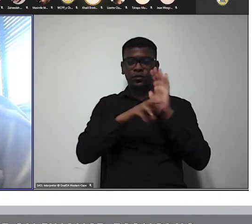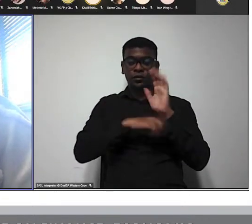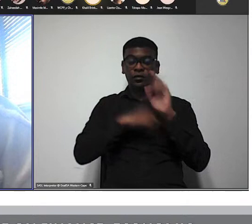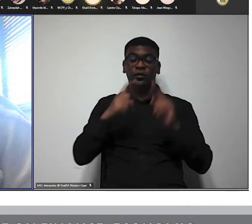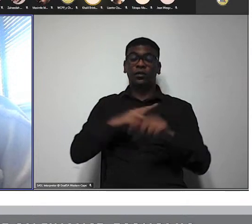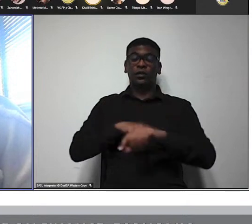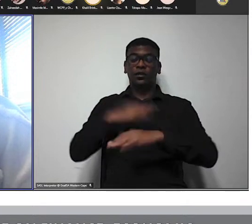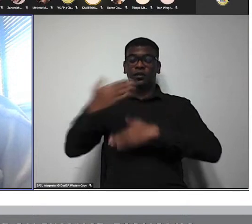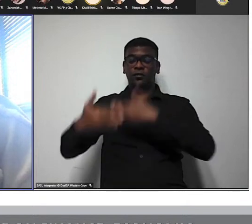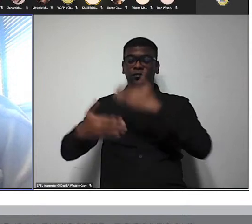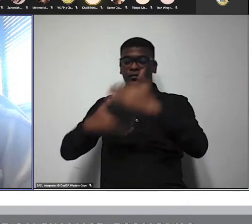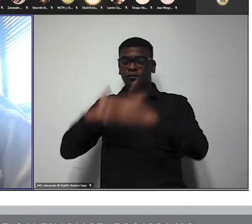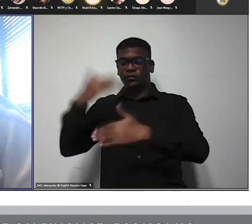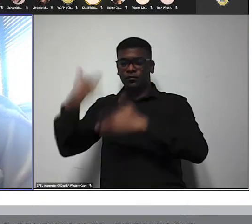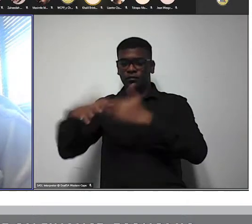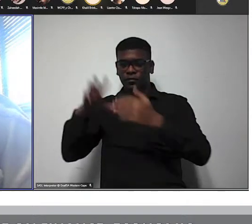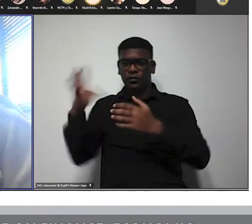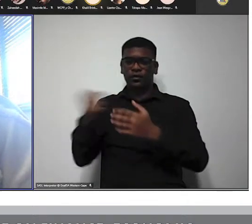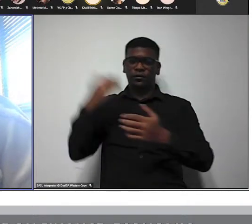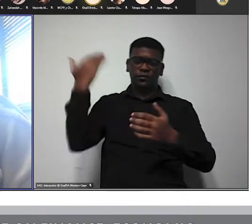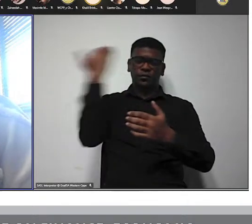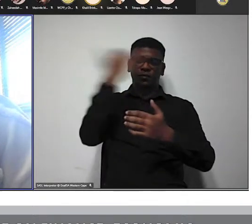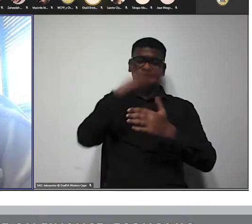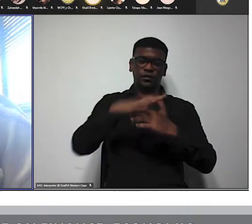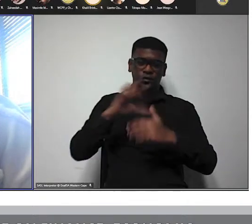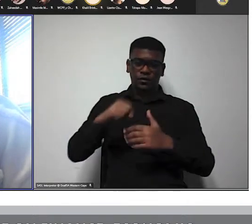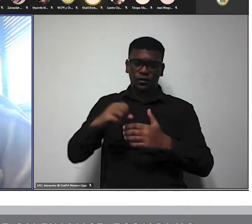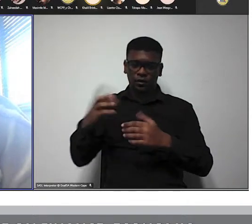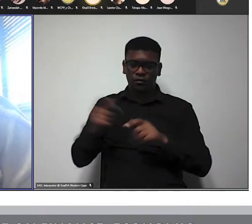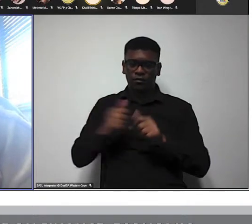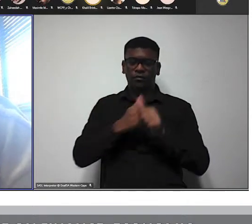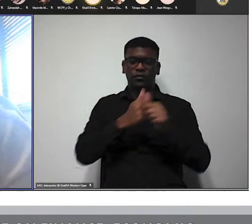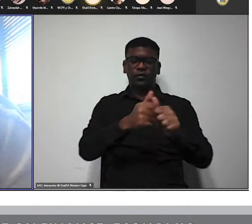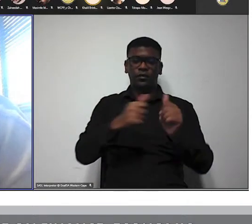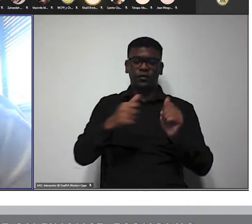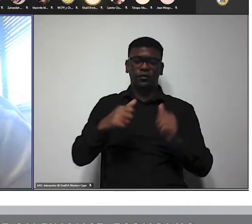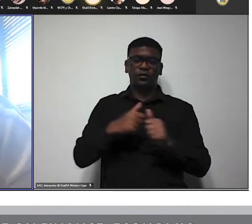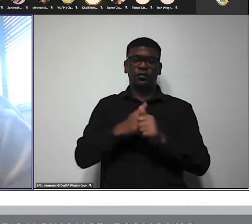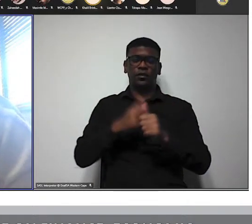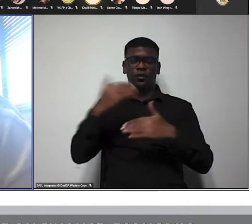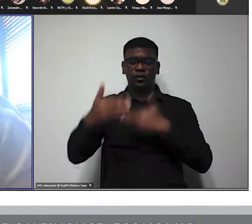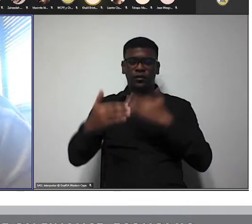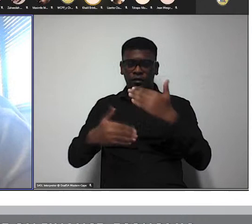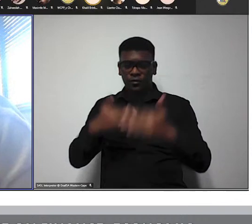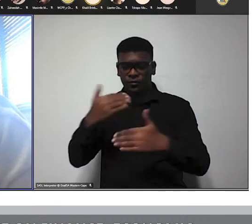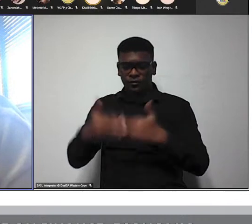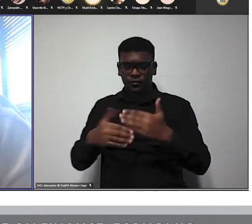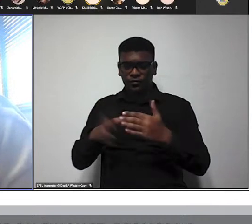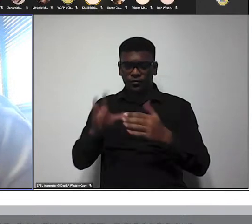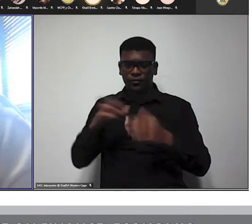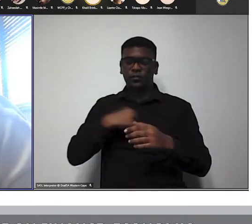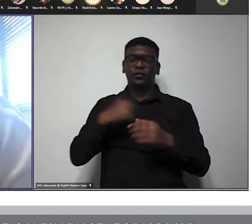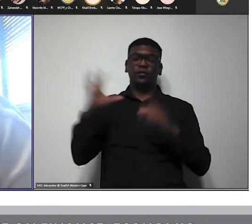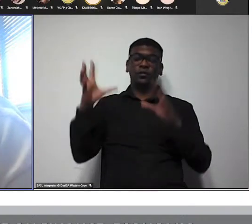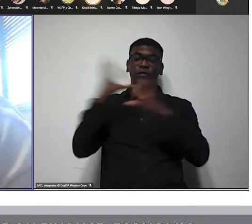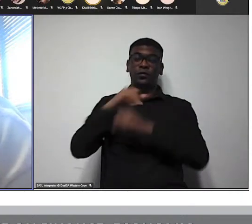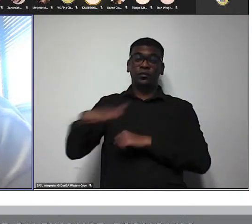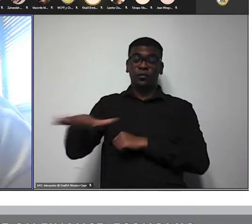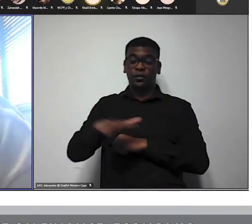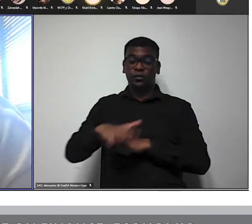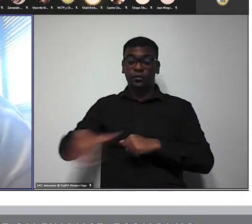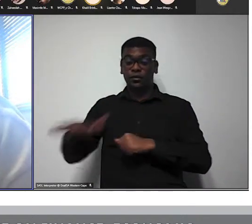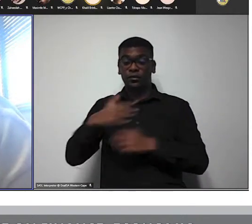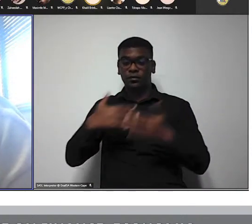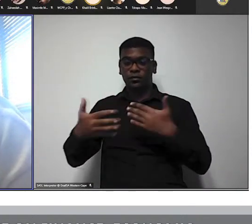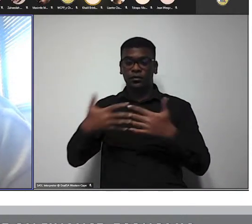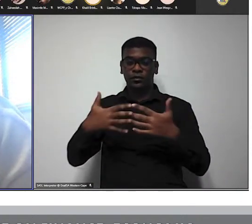master and be able to comply actually with some of the protocol, requirements. I'm now referring, in particular to primary products. And once actually